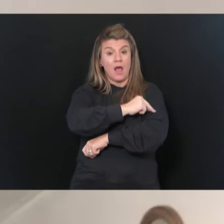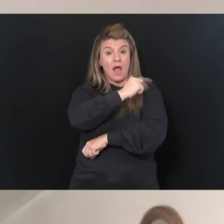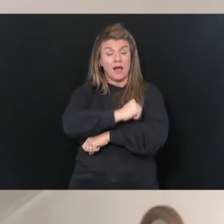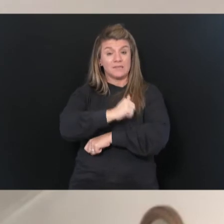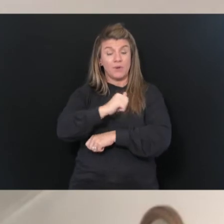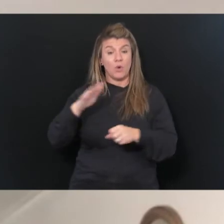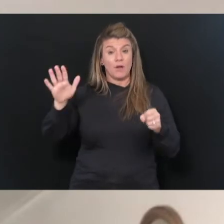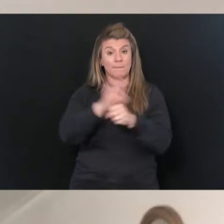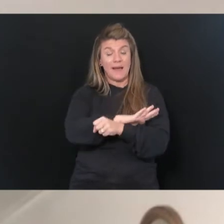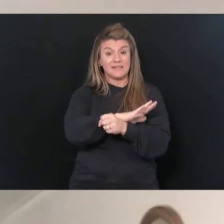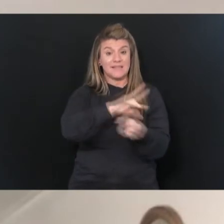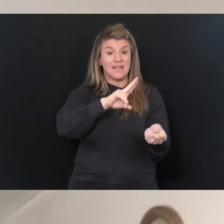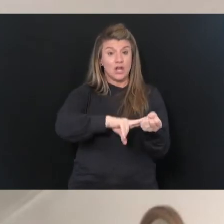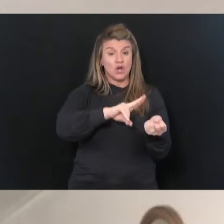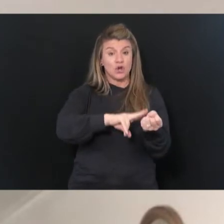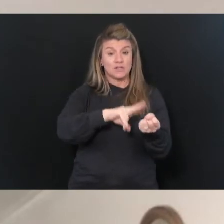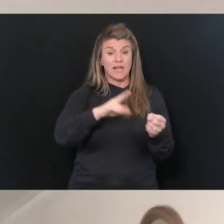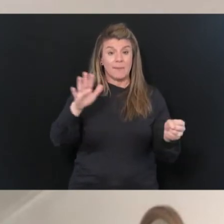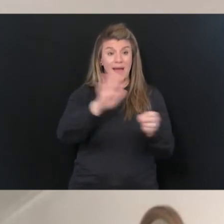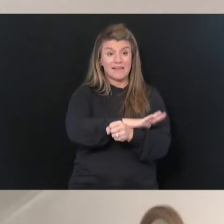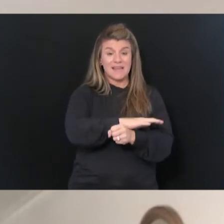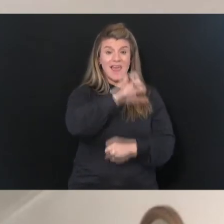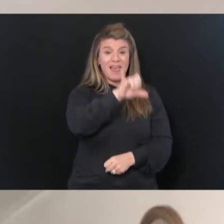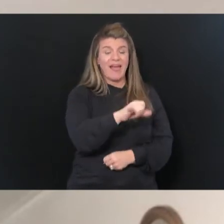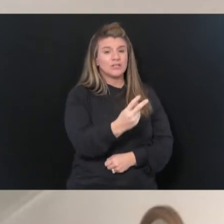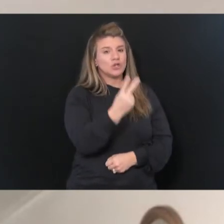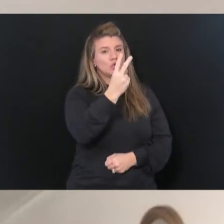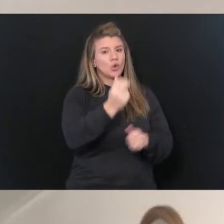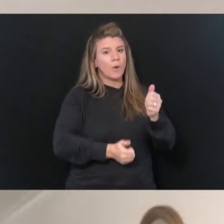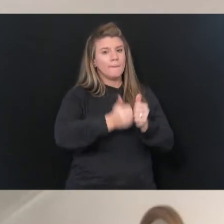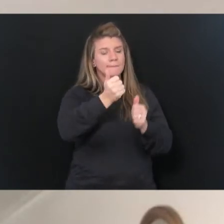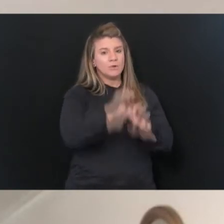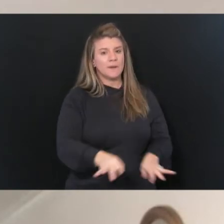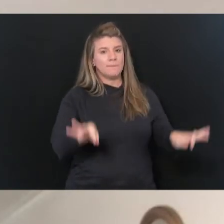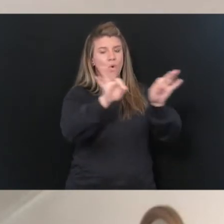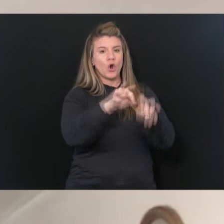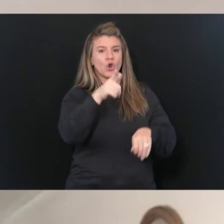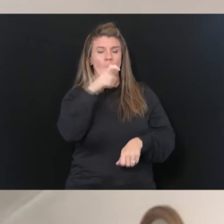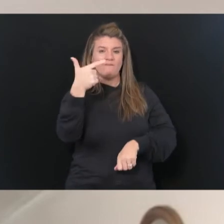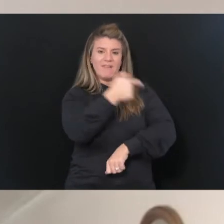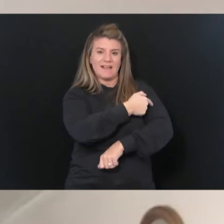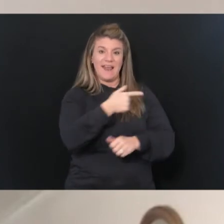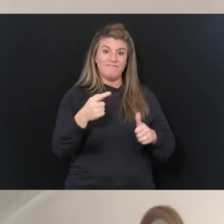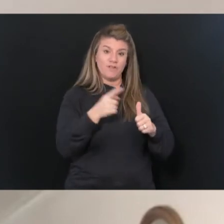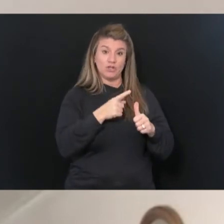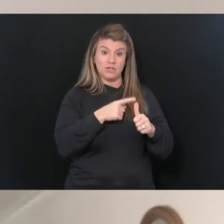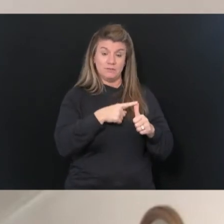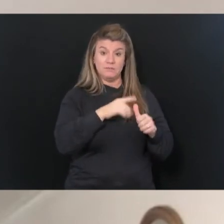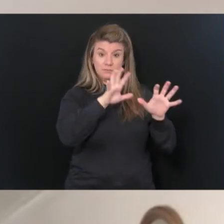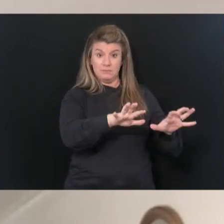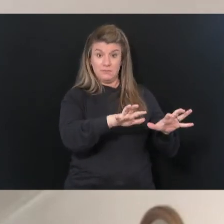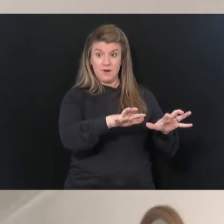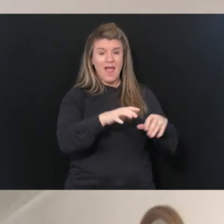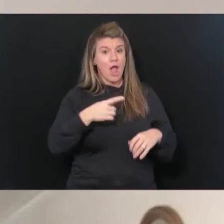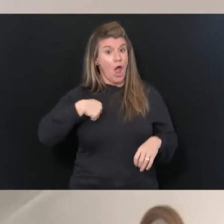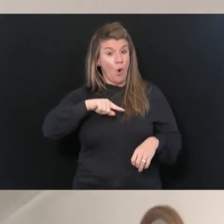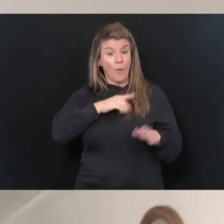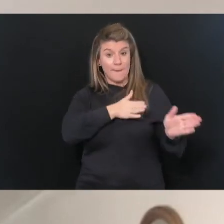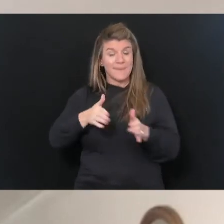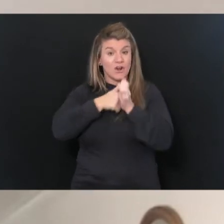nursing home residents were the two most important groups to vaccinate. And we will take their